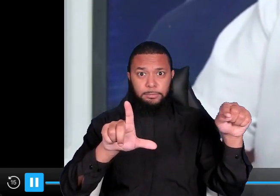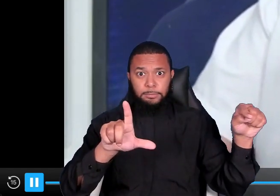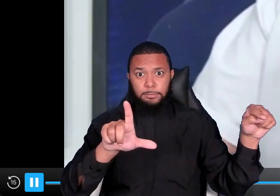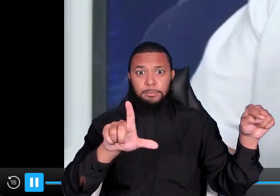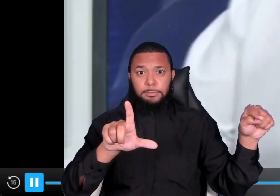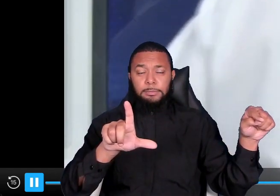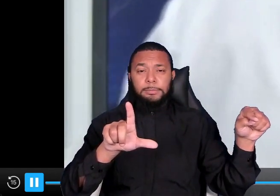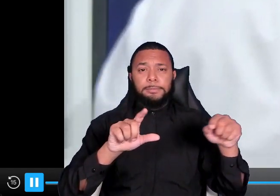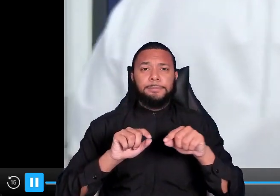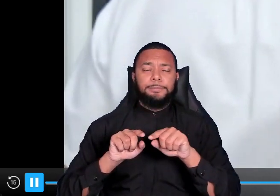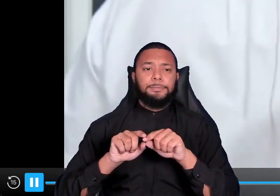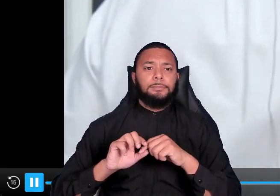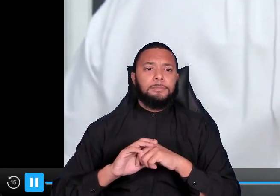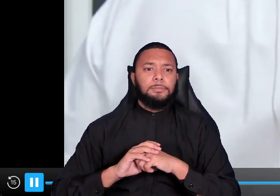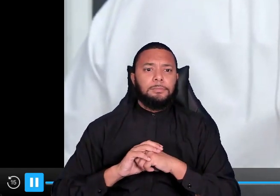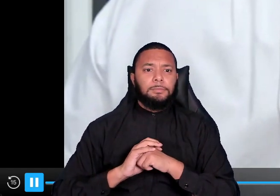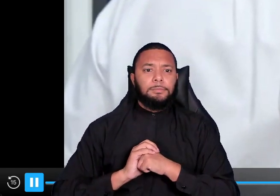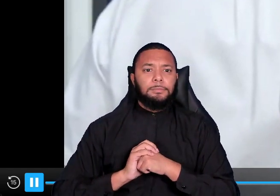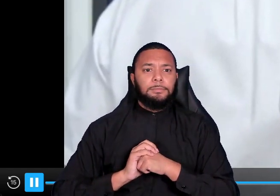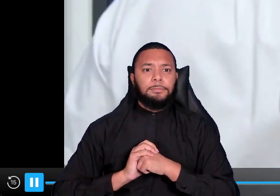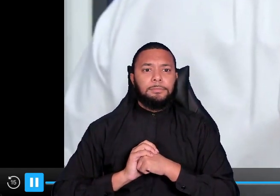here.